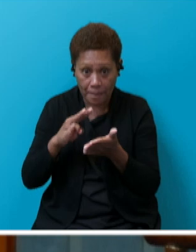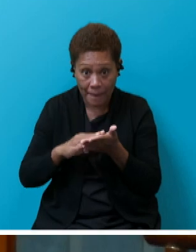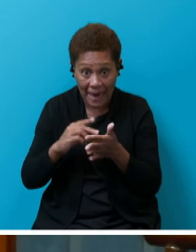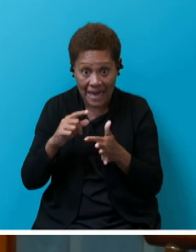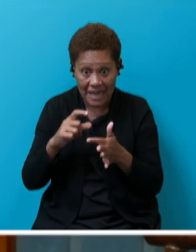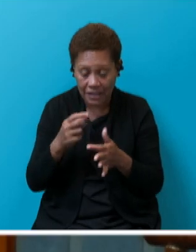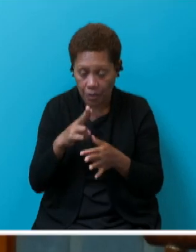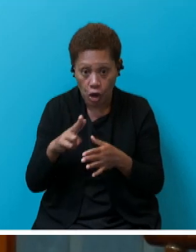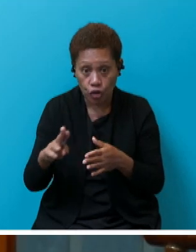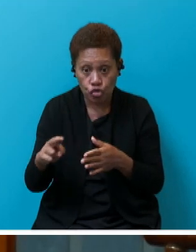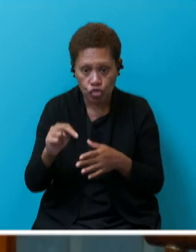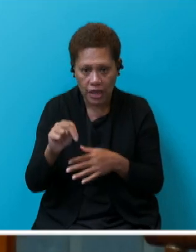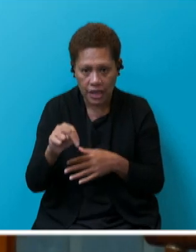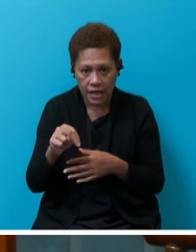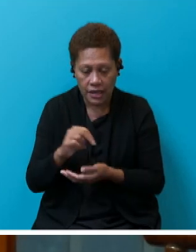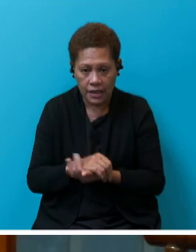needs.